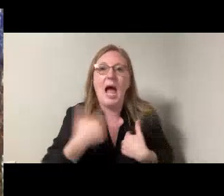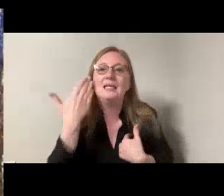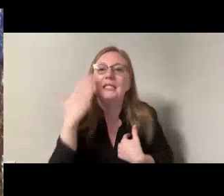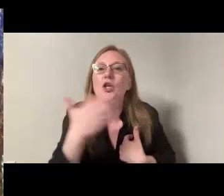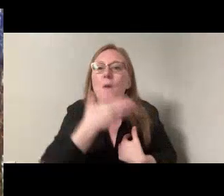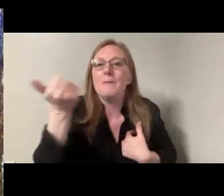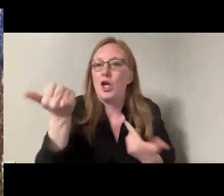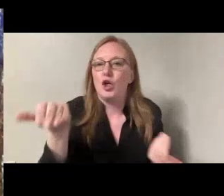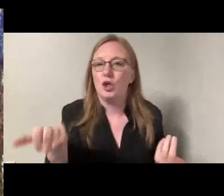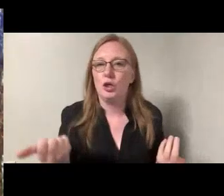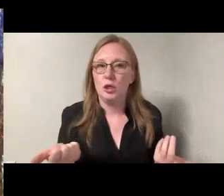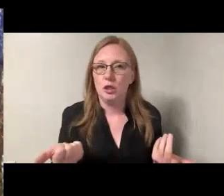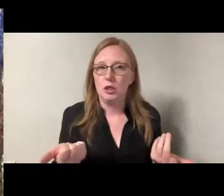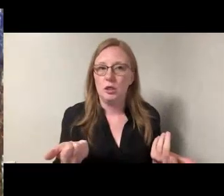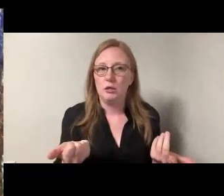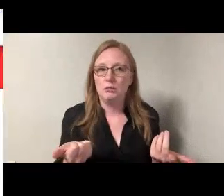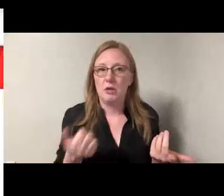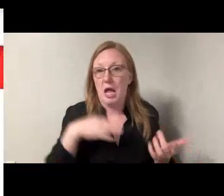So